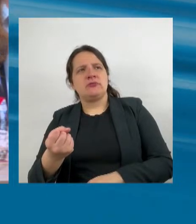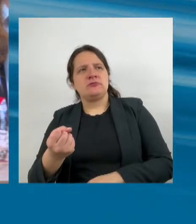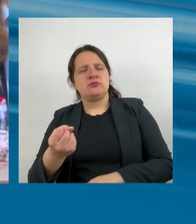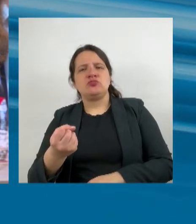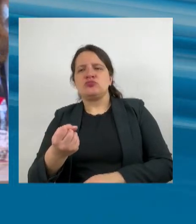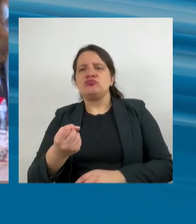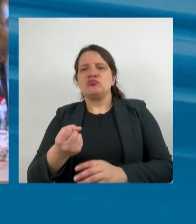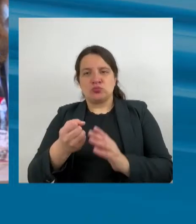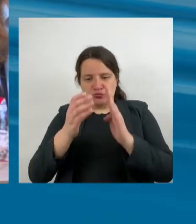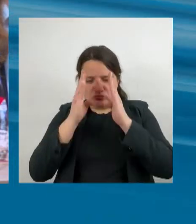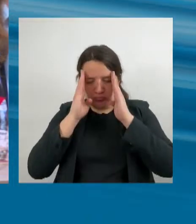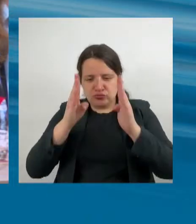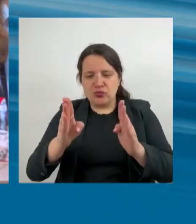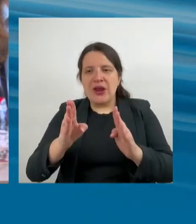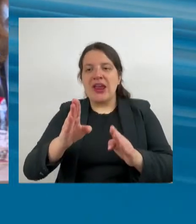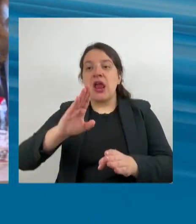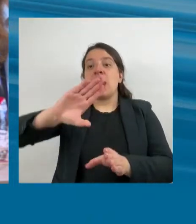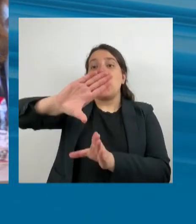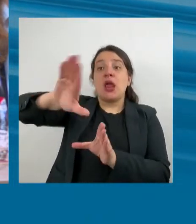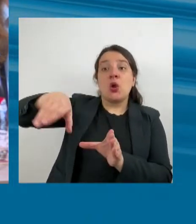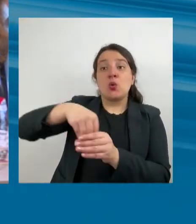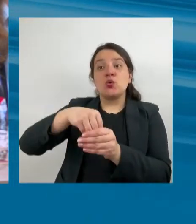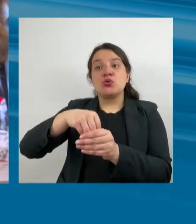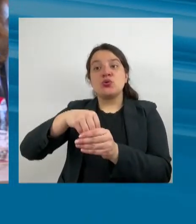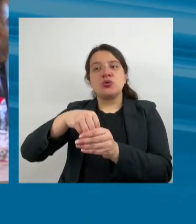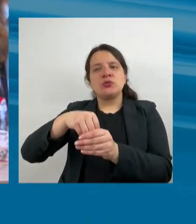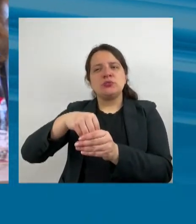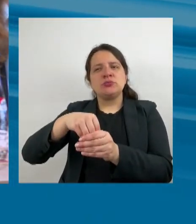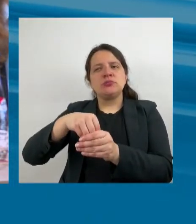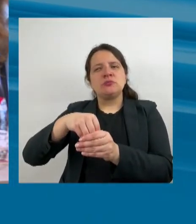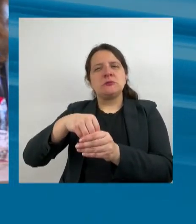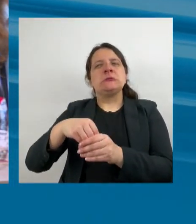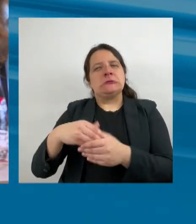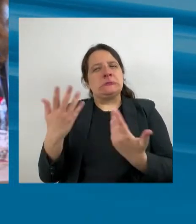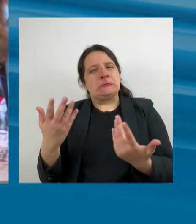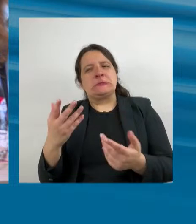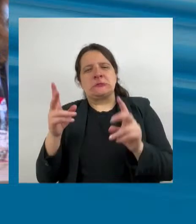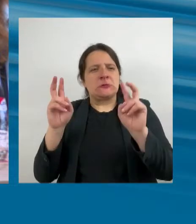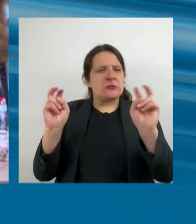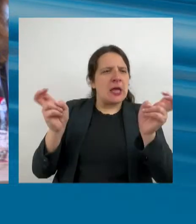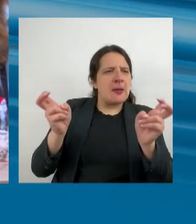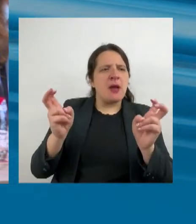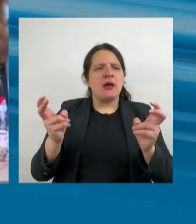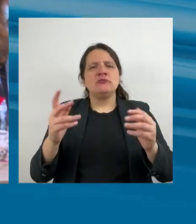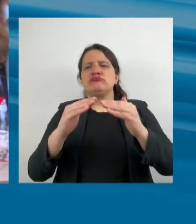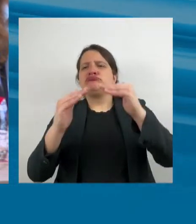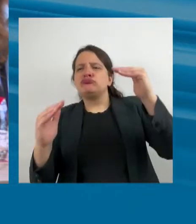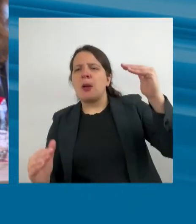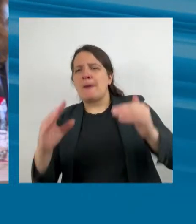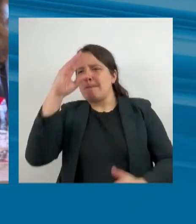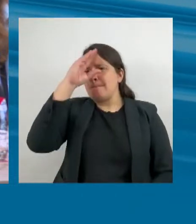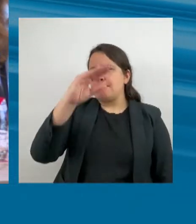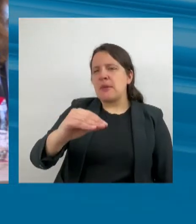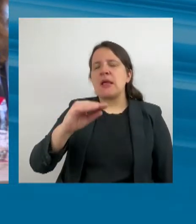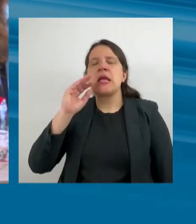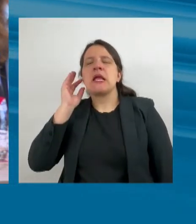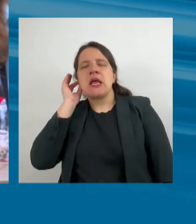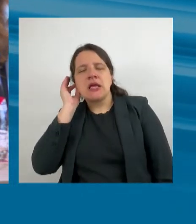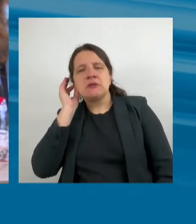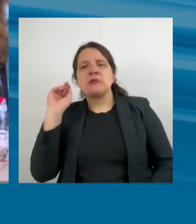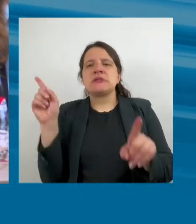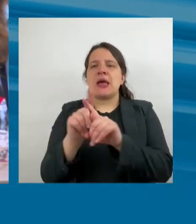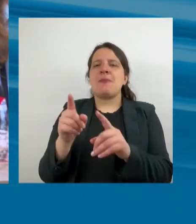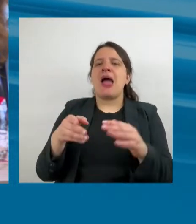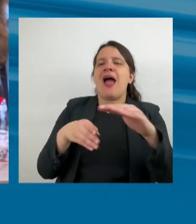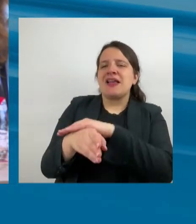vulnerability and gender mainstreaming, improving access to quality education, affordable health care, and